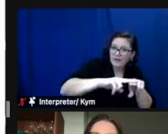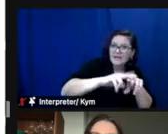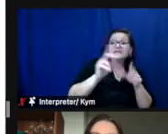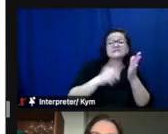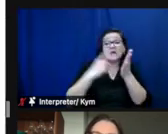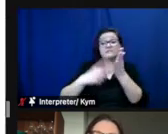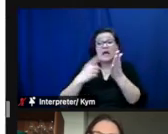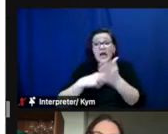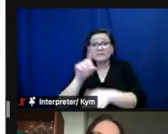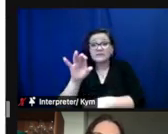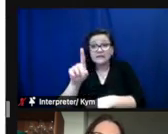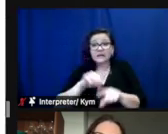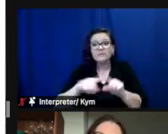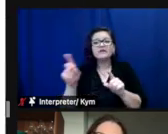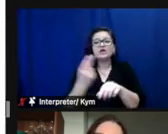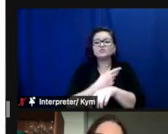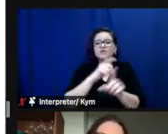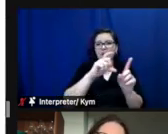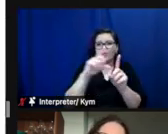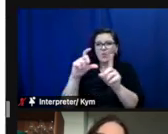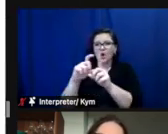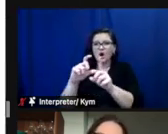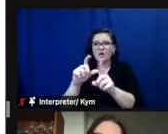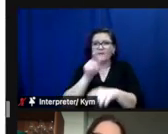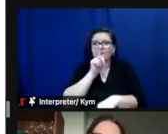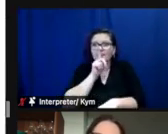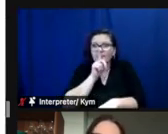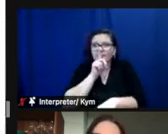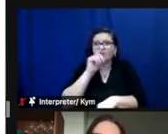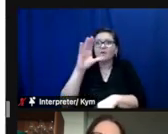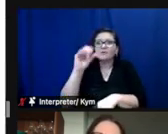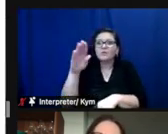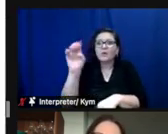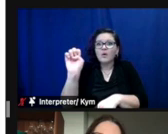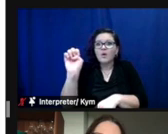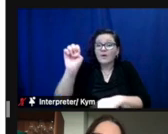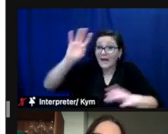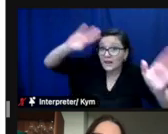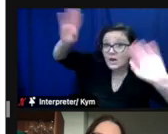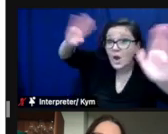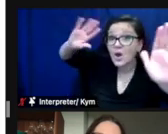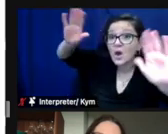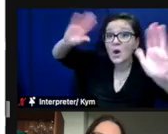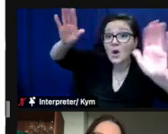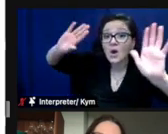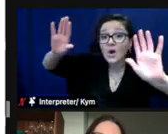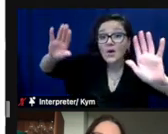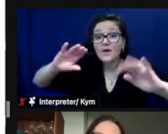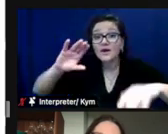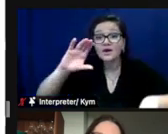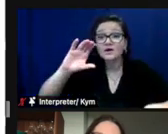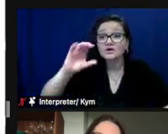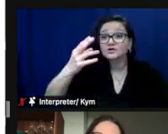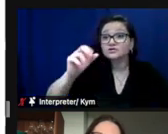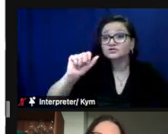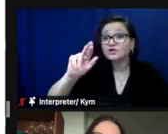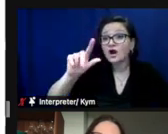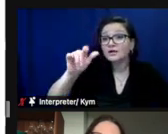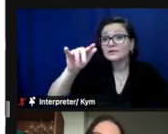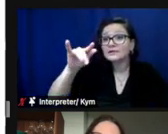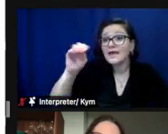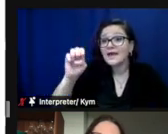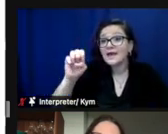were using the term as code so that people didn't necessarily know what they were talking about. Hi there, how you doing? Is that you, Charlene? Or